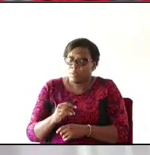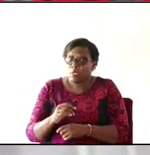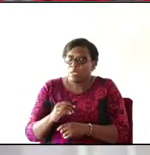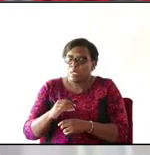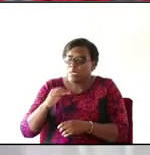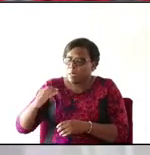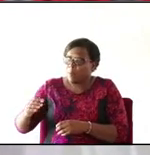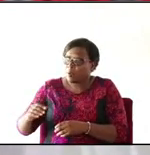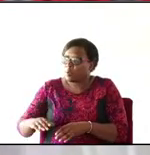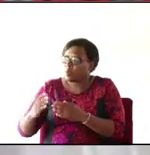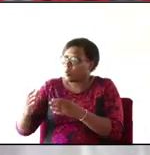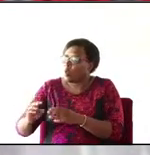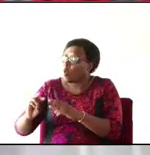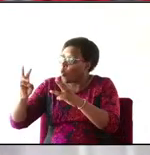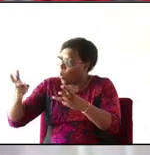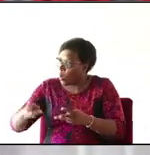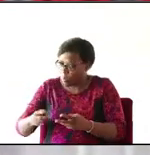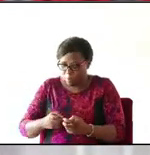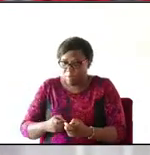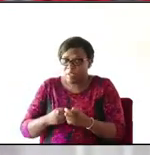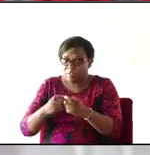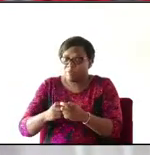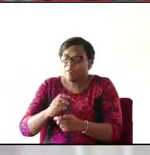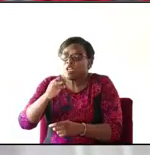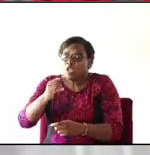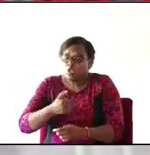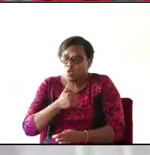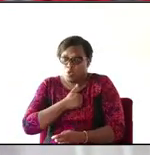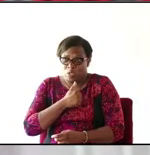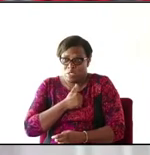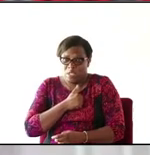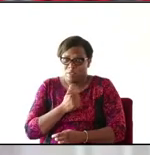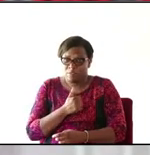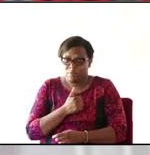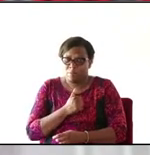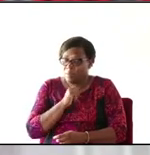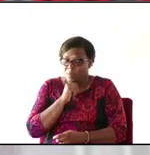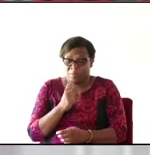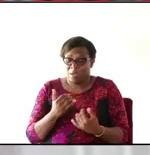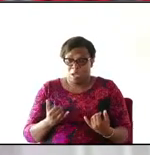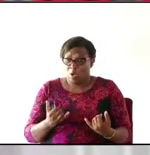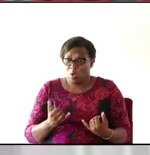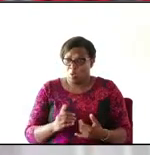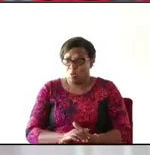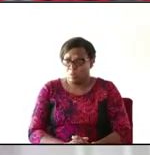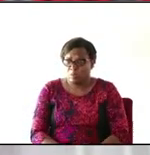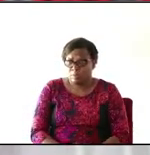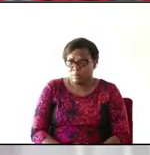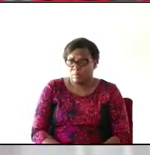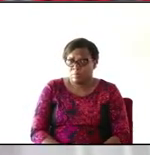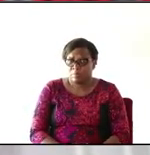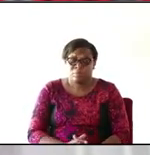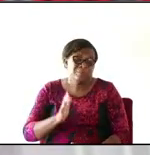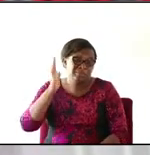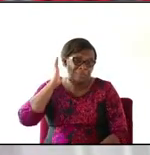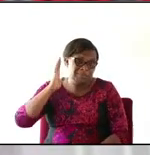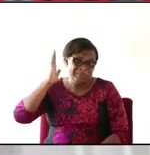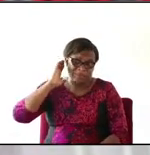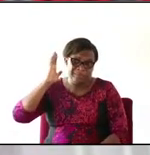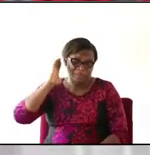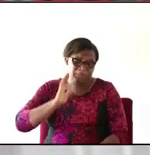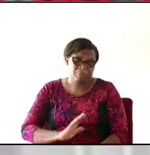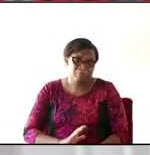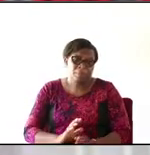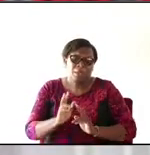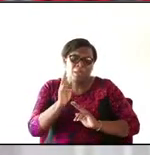and they would introduce themselves. And I'm not very old, and I'm just a little over 50, but those are the good old days.